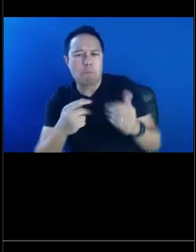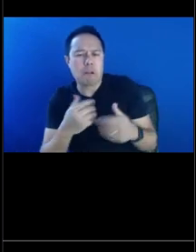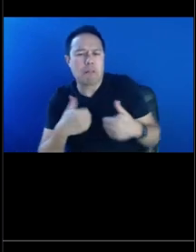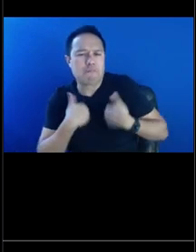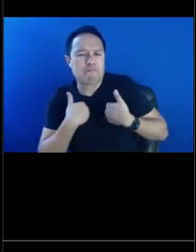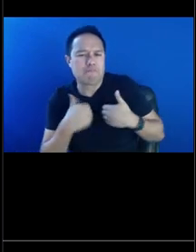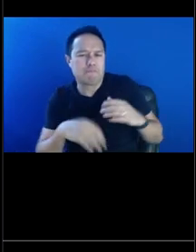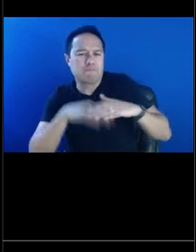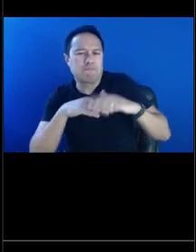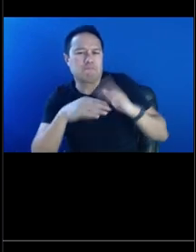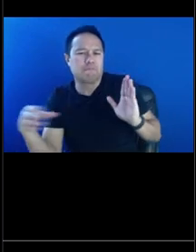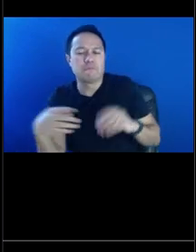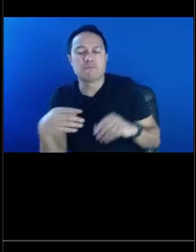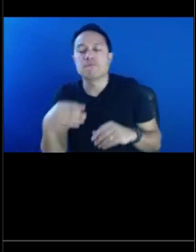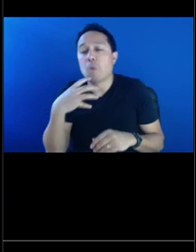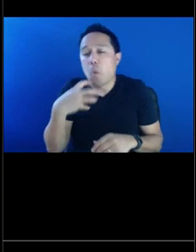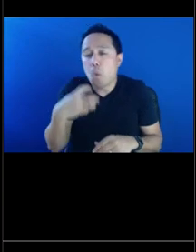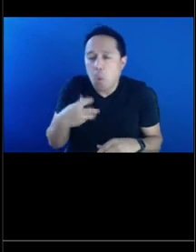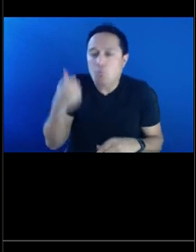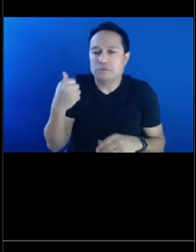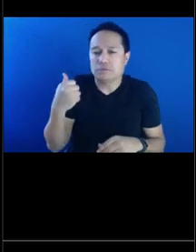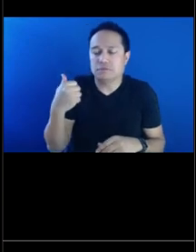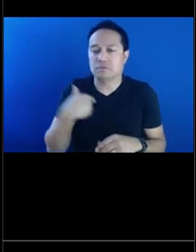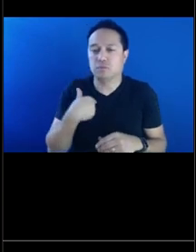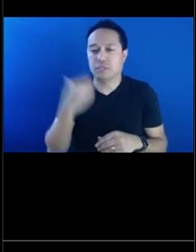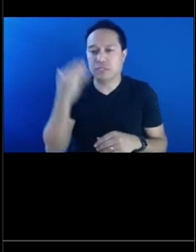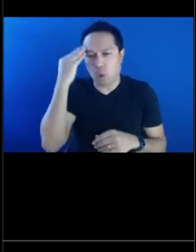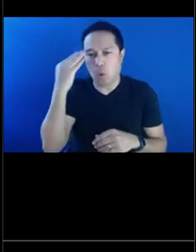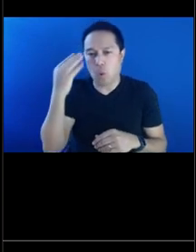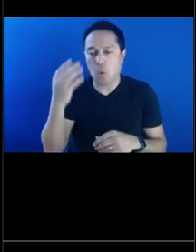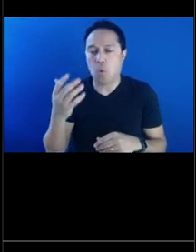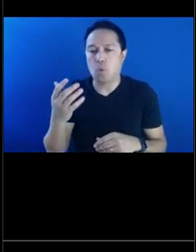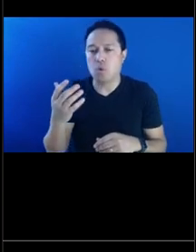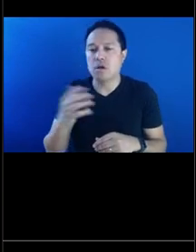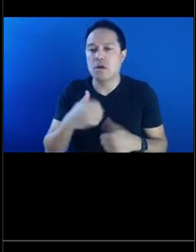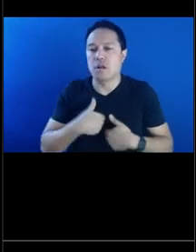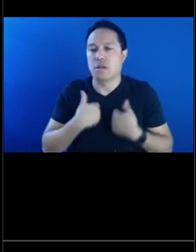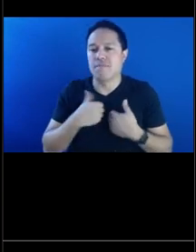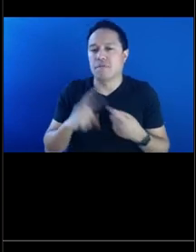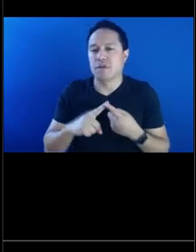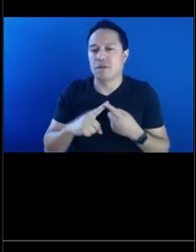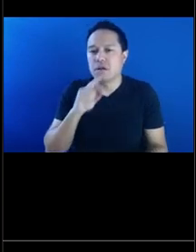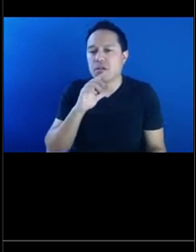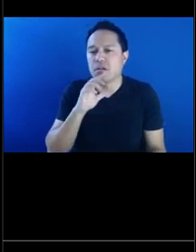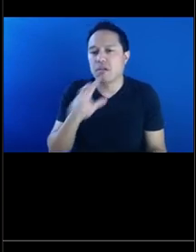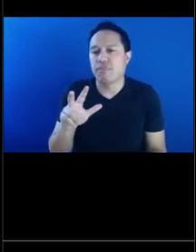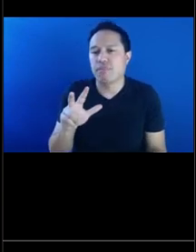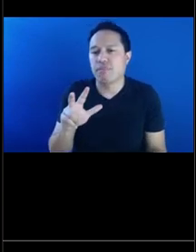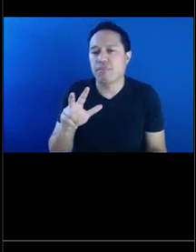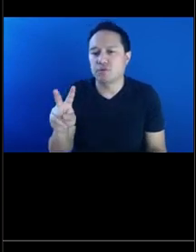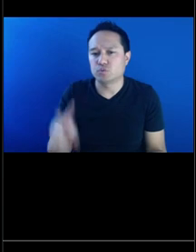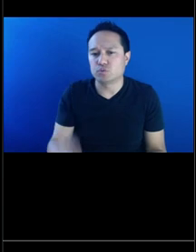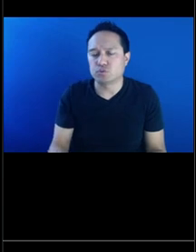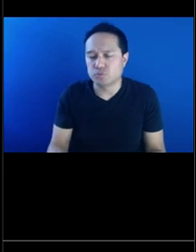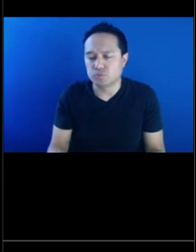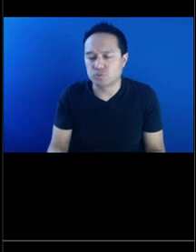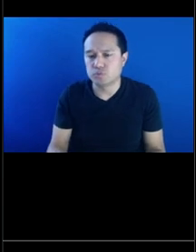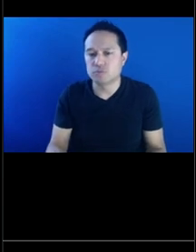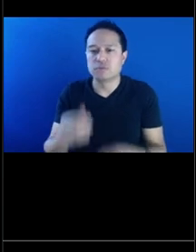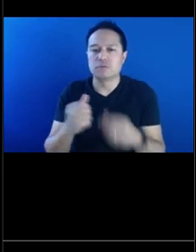very oldest monk seal that we know about in the wild lived to be 32 years old. Most of them, probably